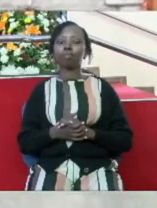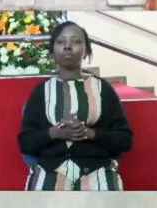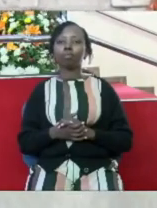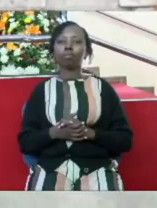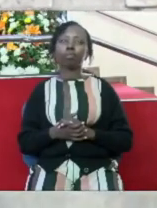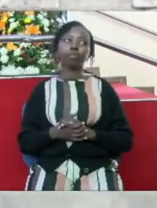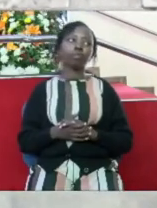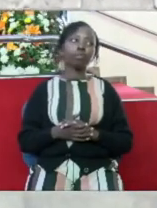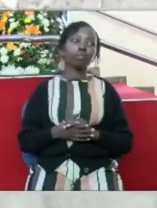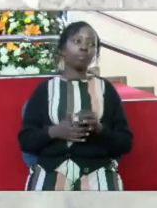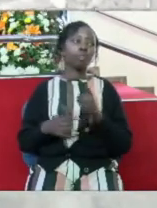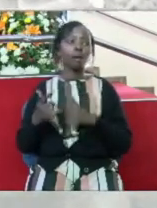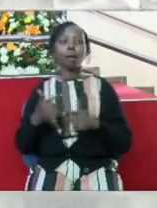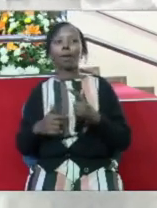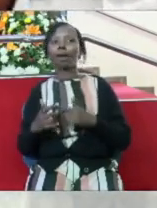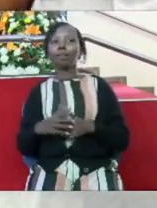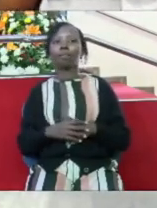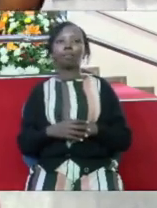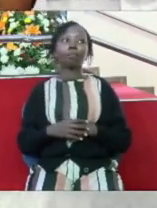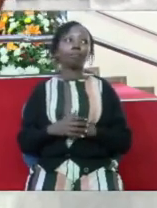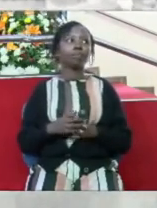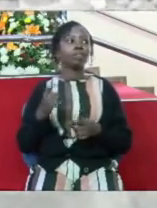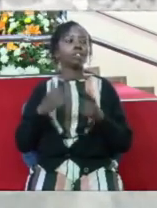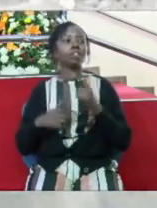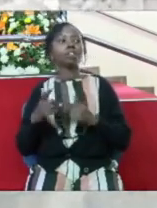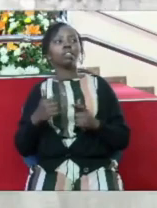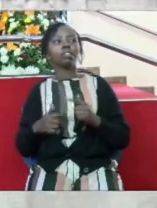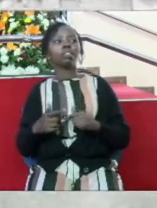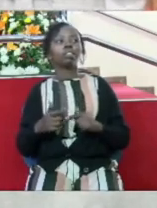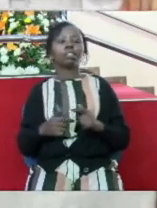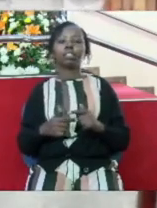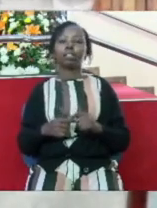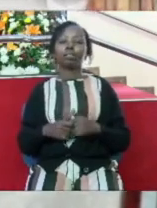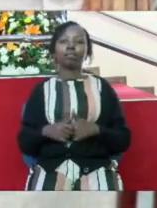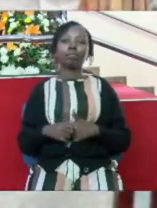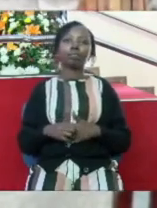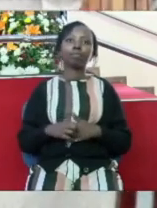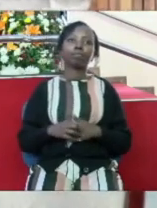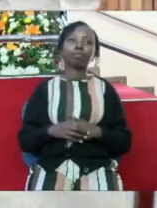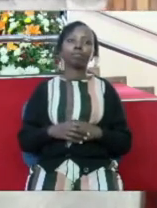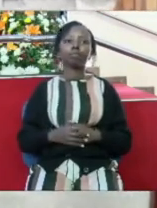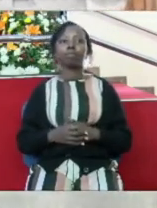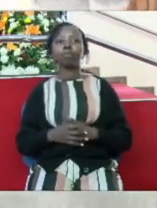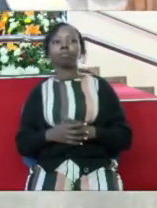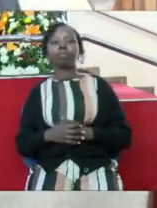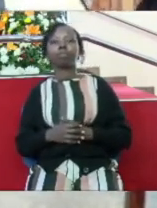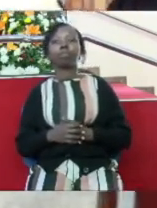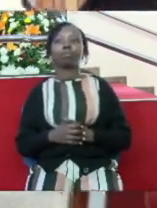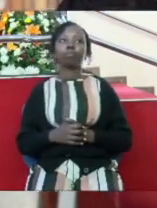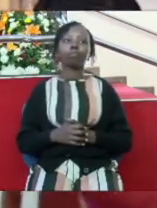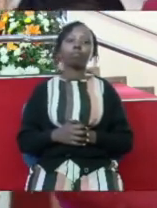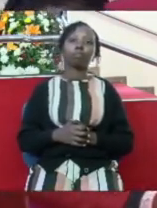Just come as you are. Come as you are. Kuja jinsi ulivyo. Lebrekesia na la moshendere ya la